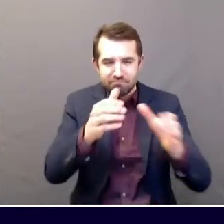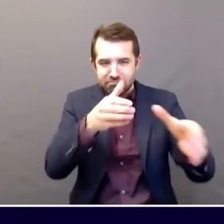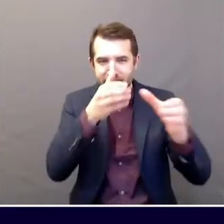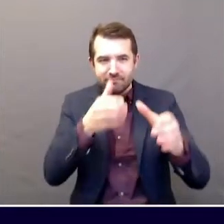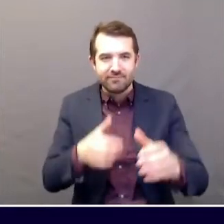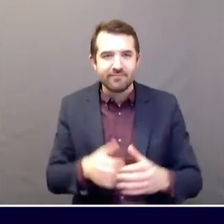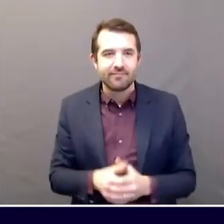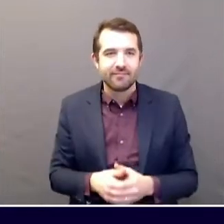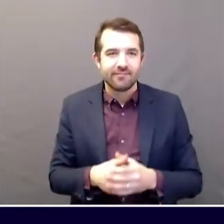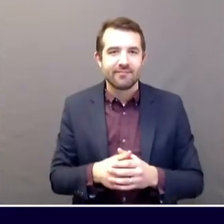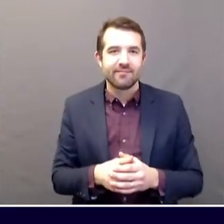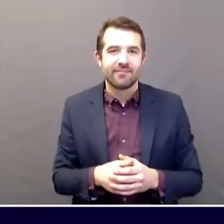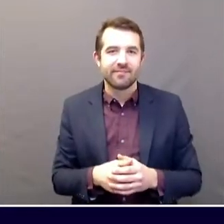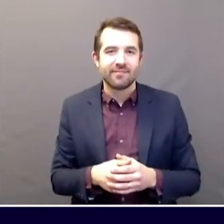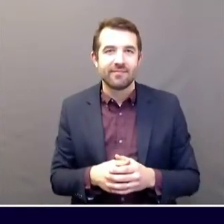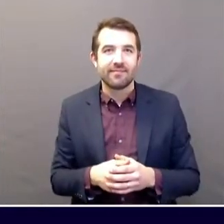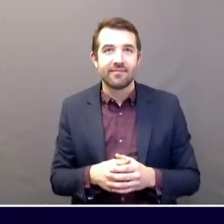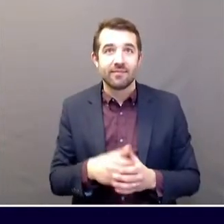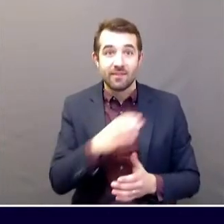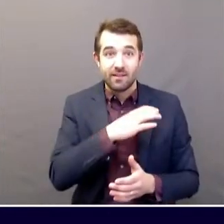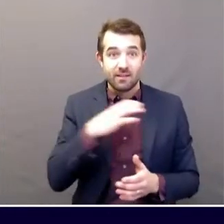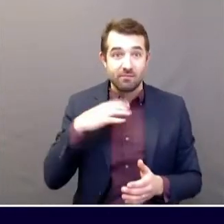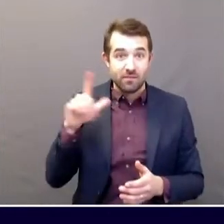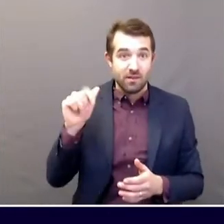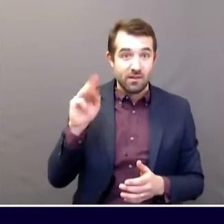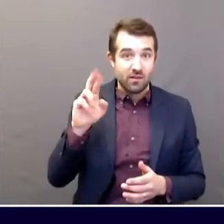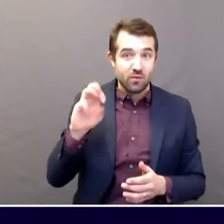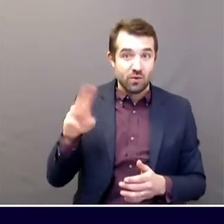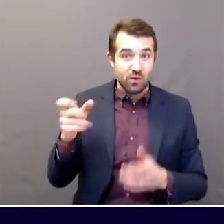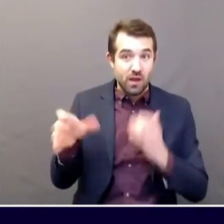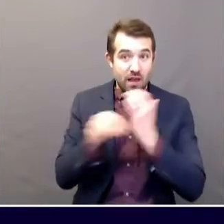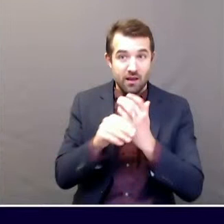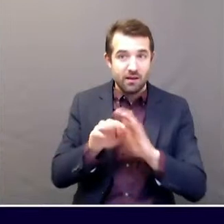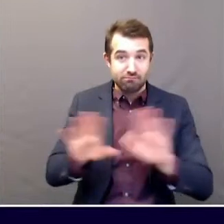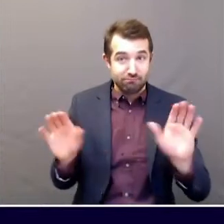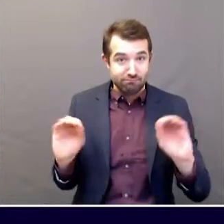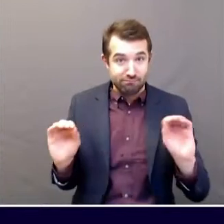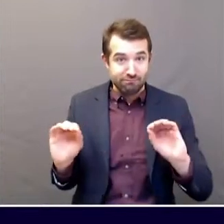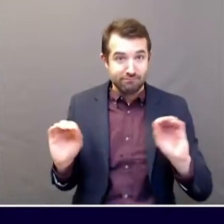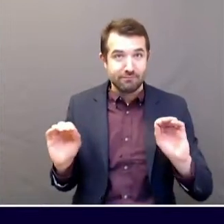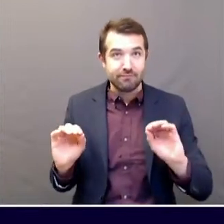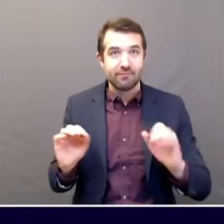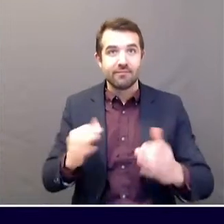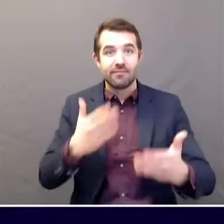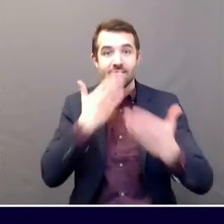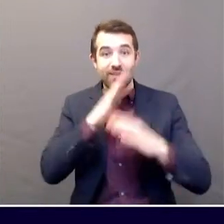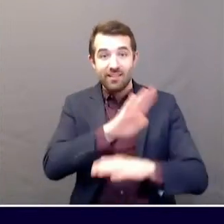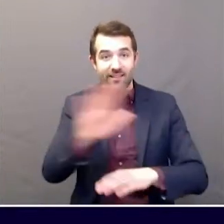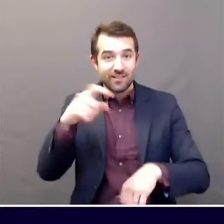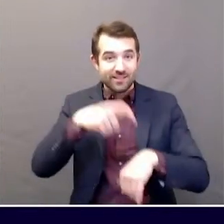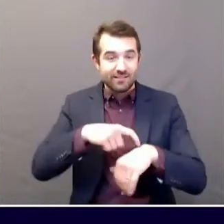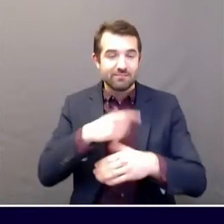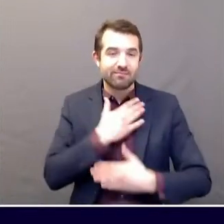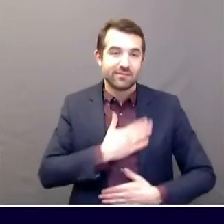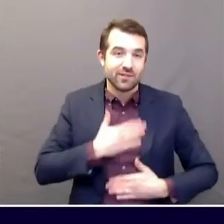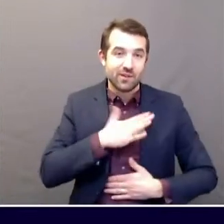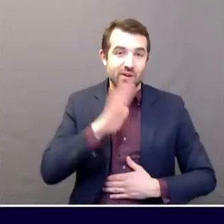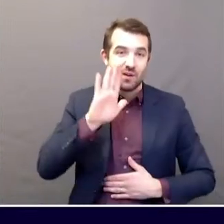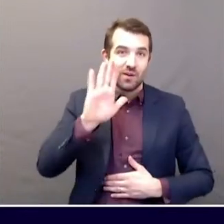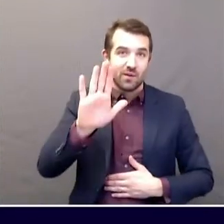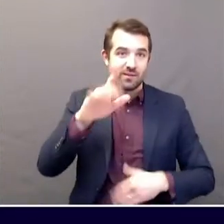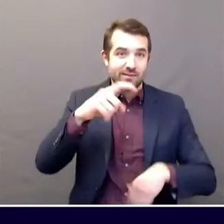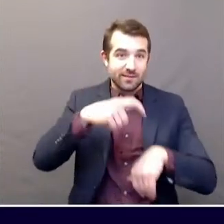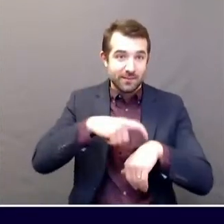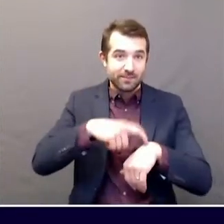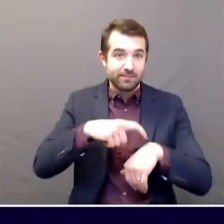you to close us out? Very good. Well, thank you all for your time this afternoon. We appreciate you joining and taking some time to hear about where we are. We